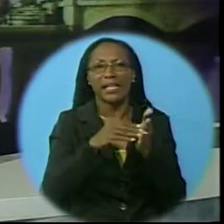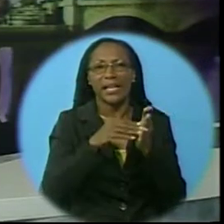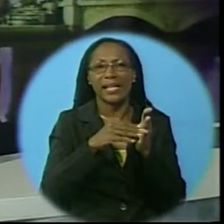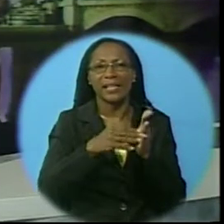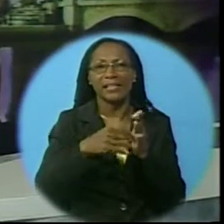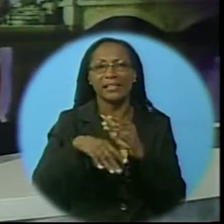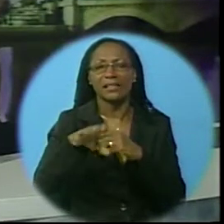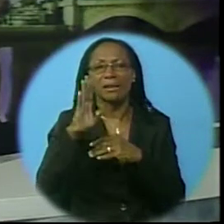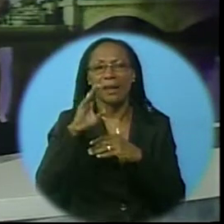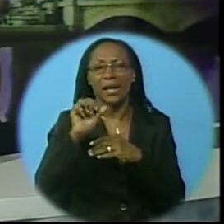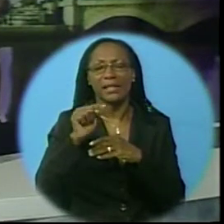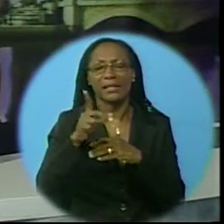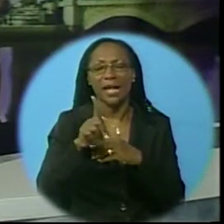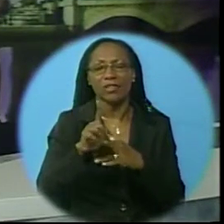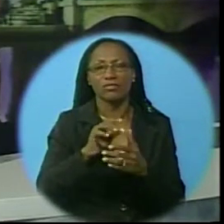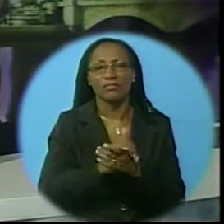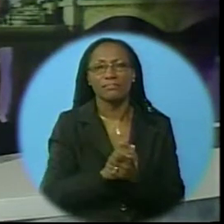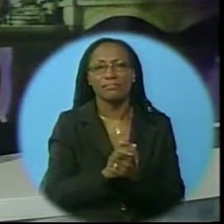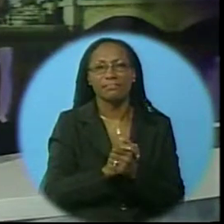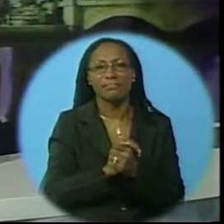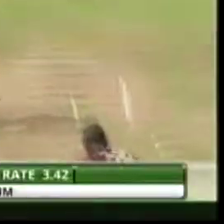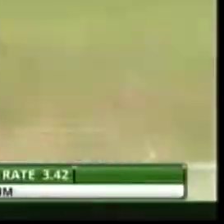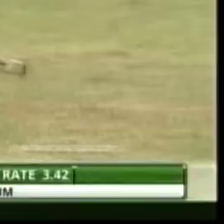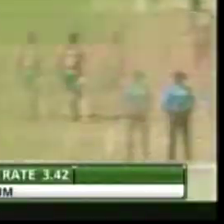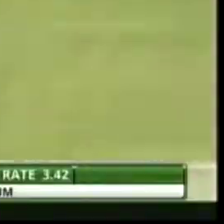not out. Let's watch.